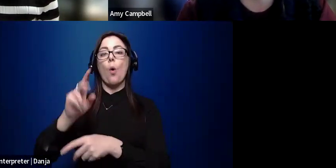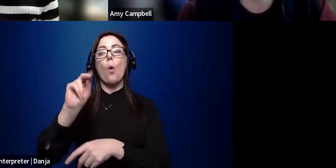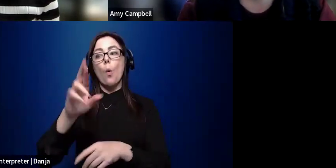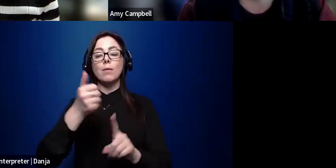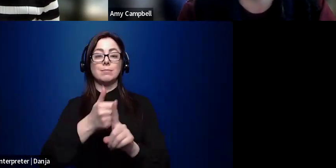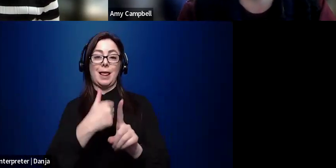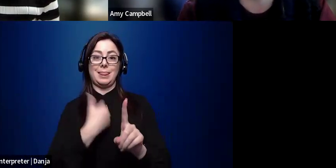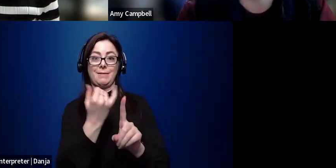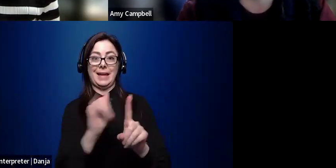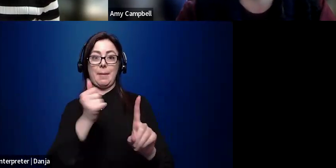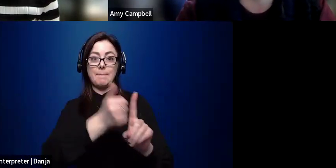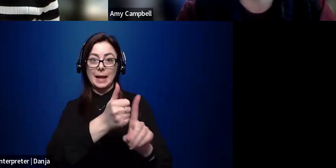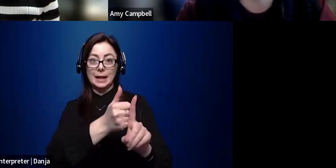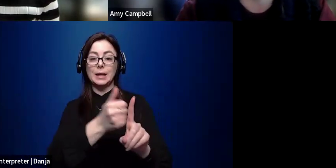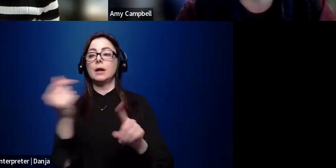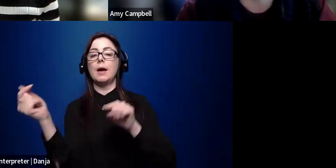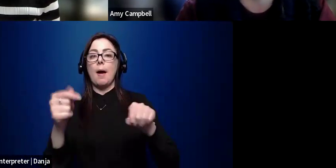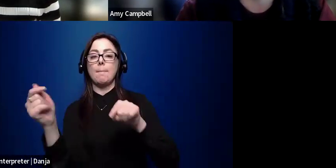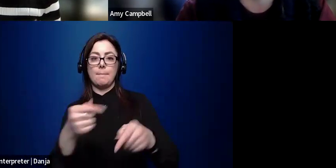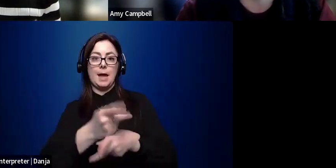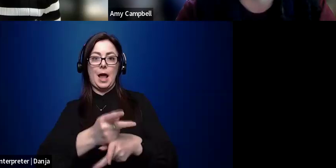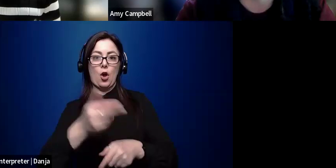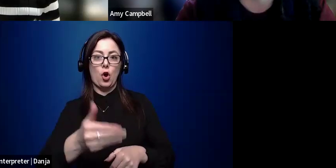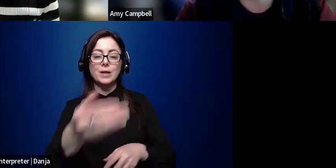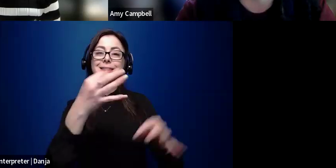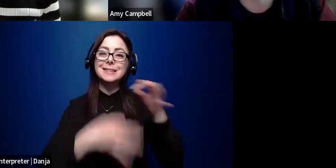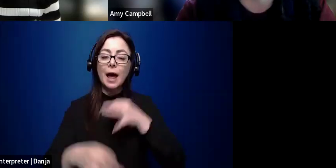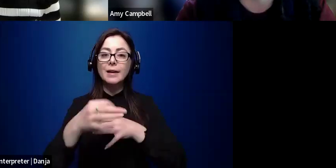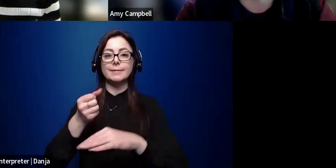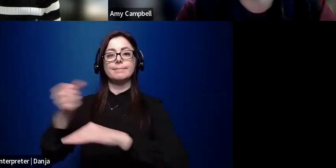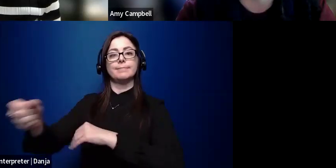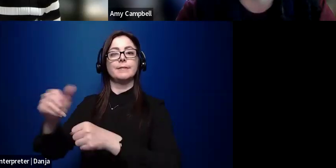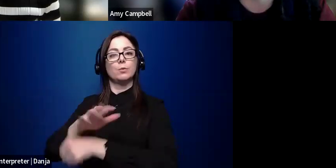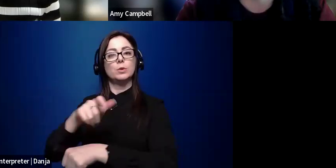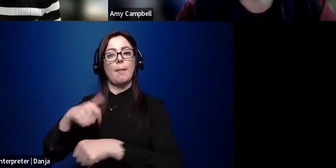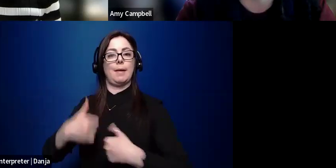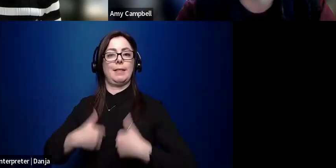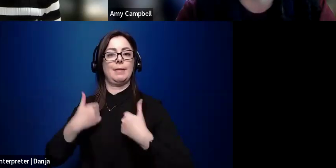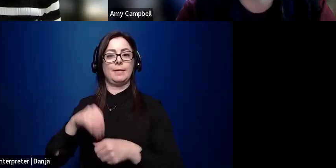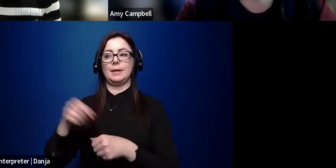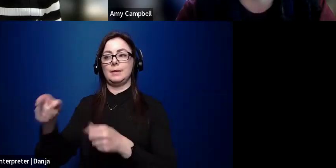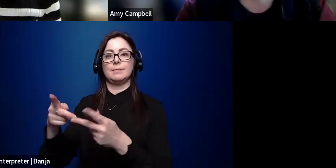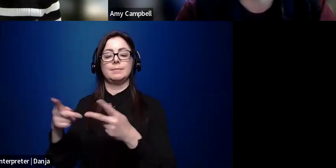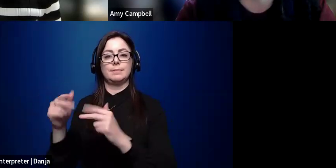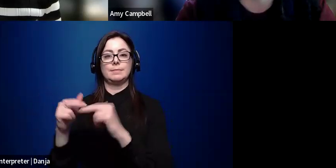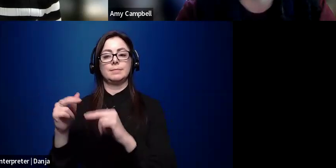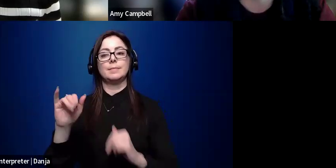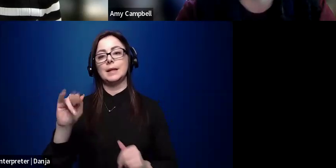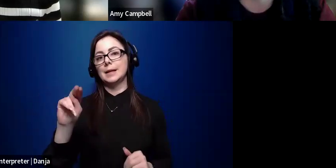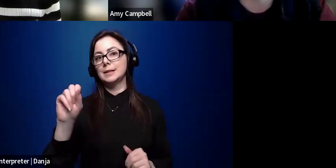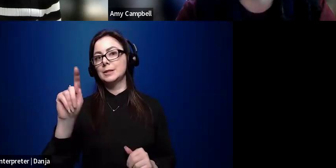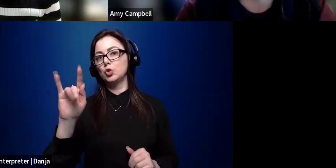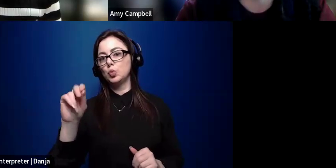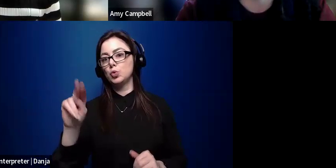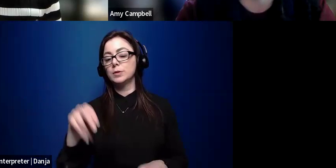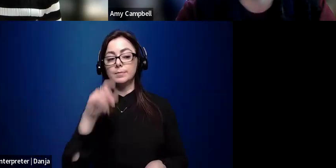in an institution. And again, we're going to come back to that because it's important. But it's also medical